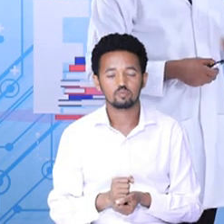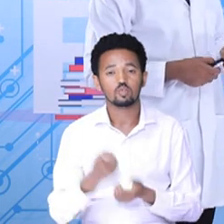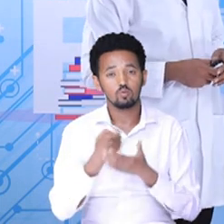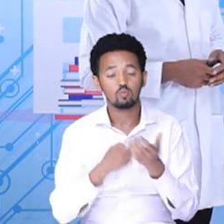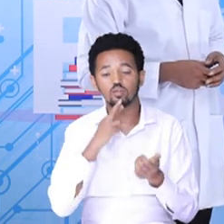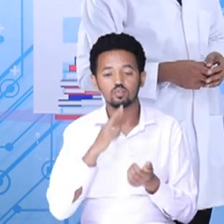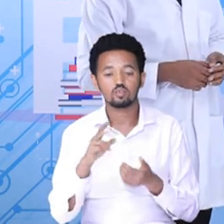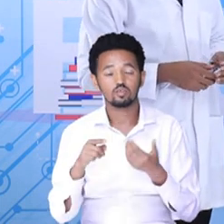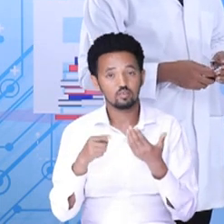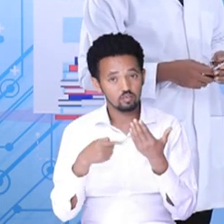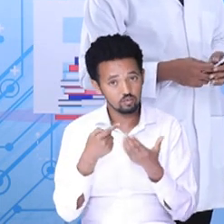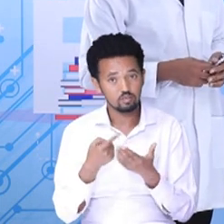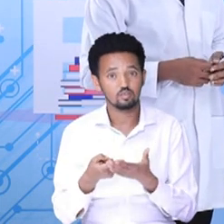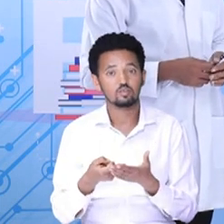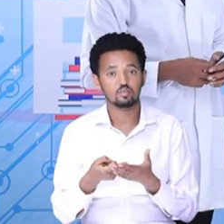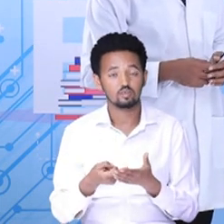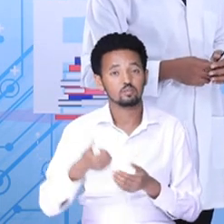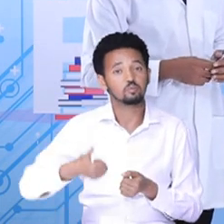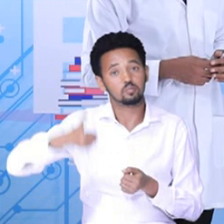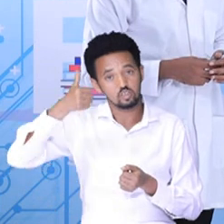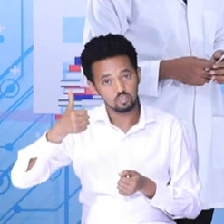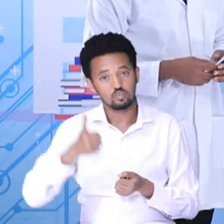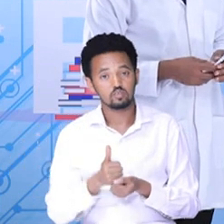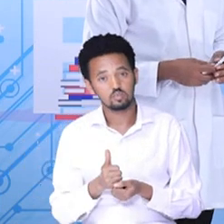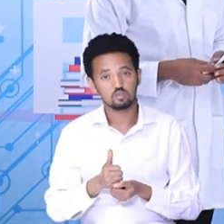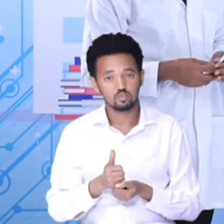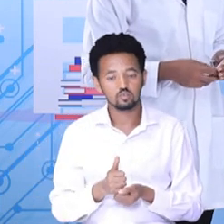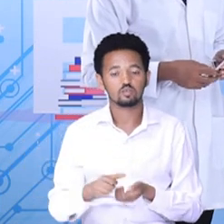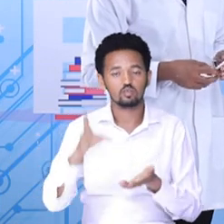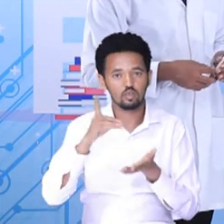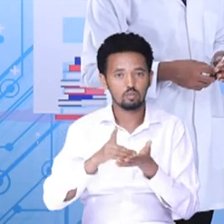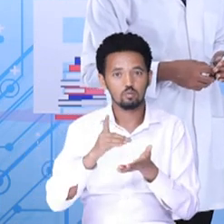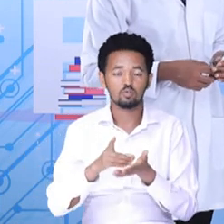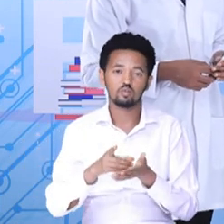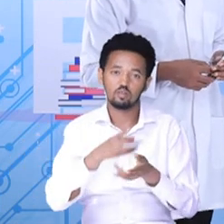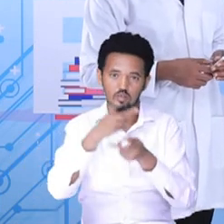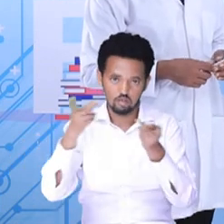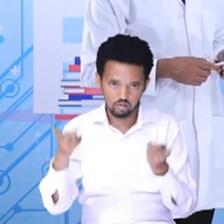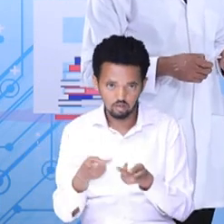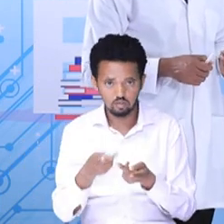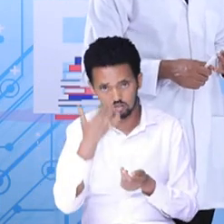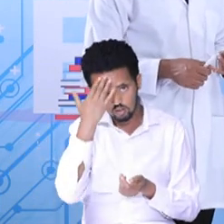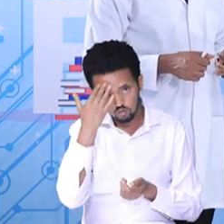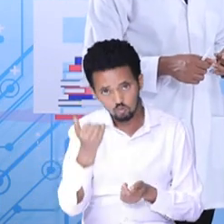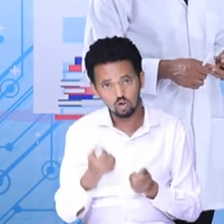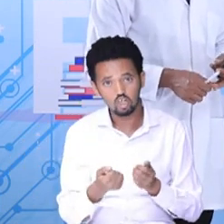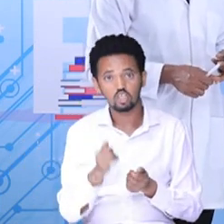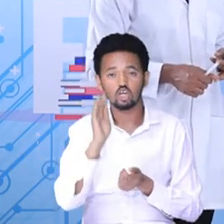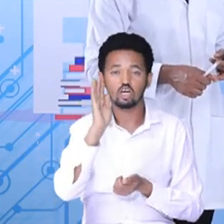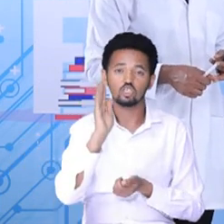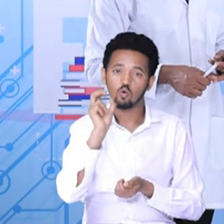What are the major reasons for these two urban areas? Why Showa